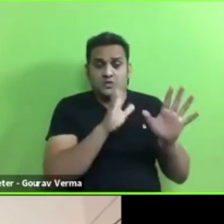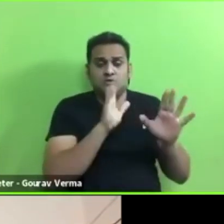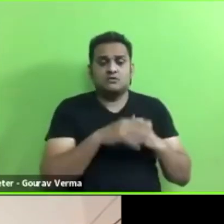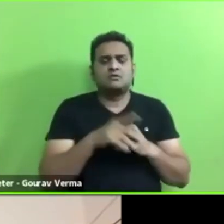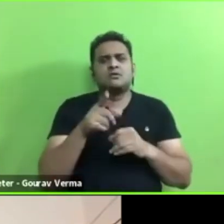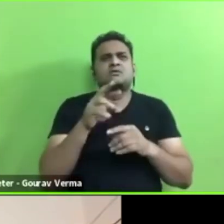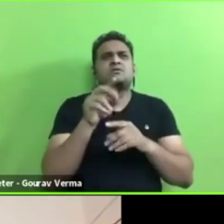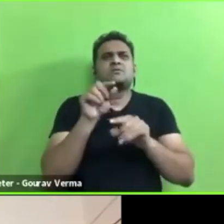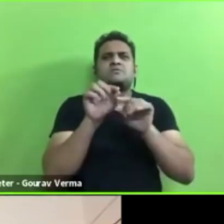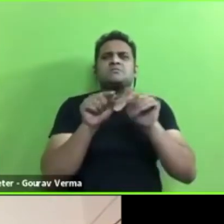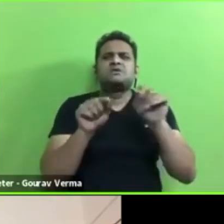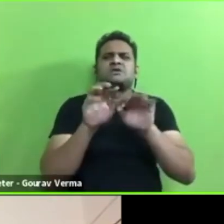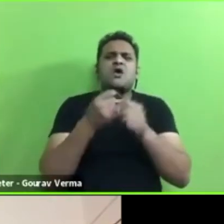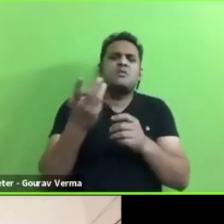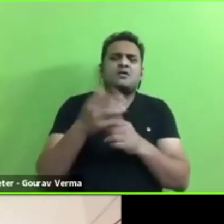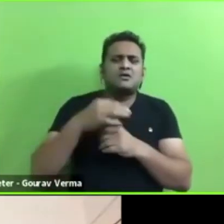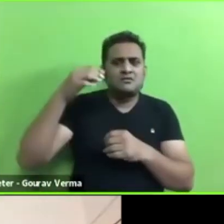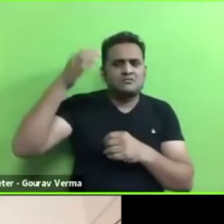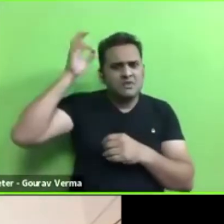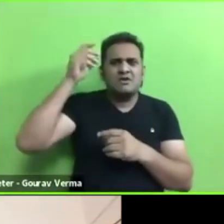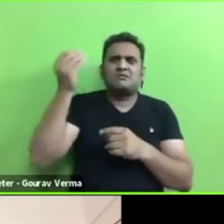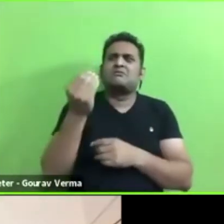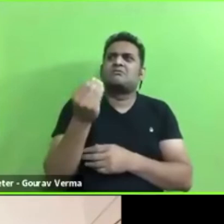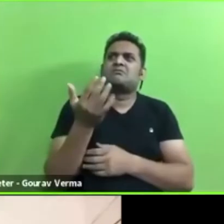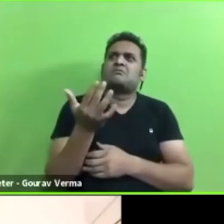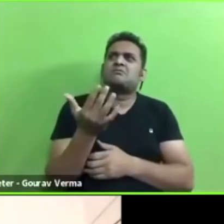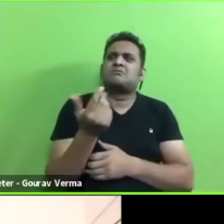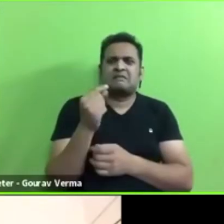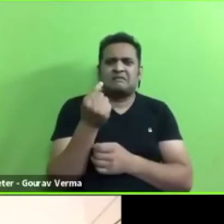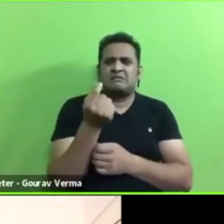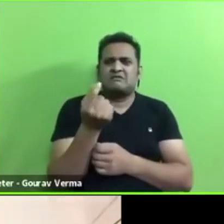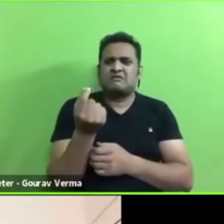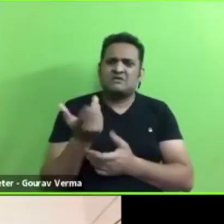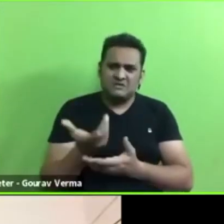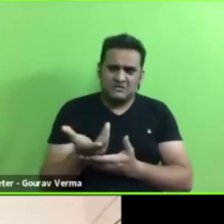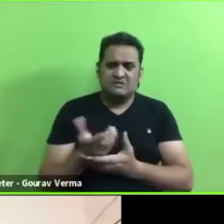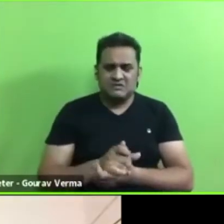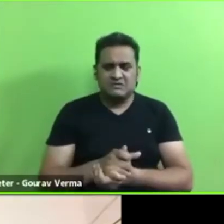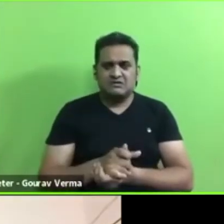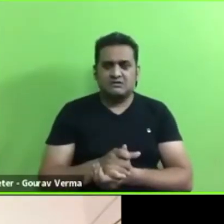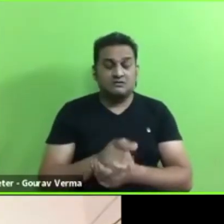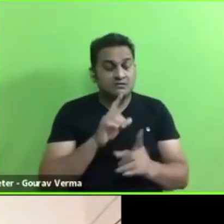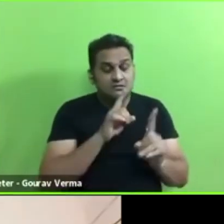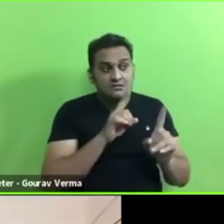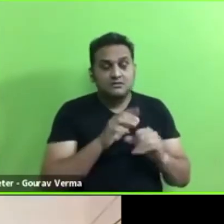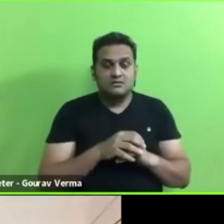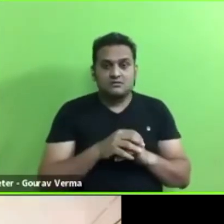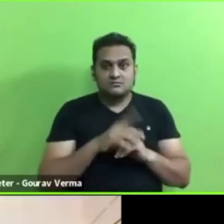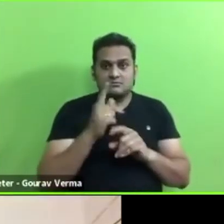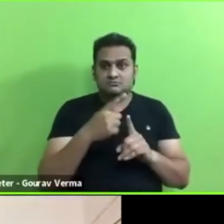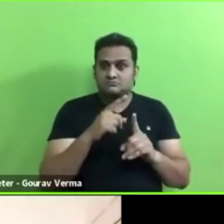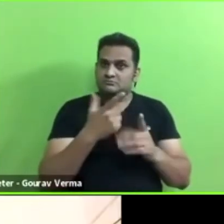of Brahmins who love these art forms? It's probably going to be quite limited. Okay. But the nicheness is